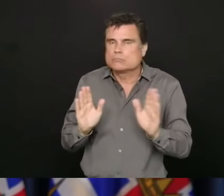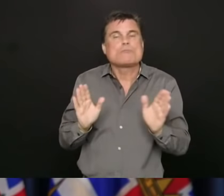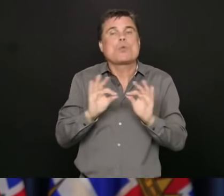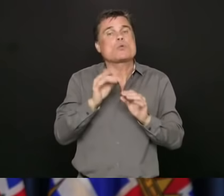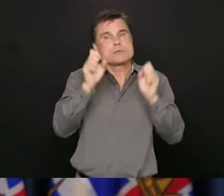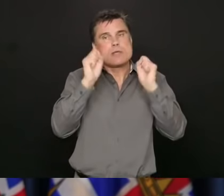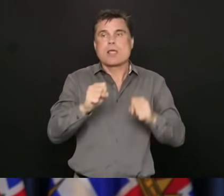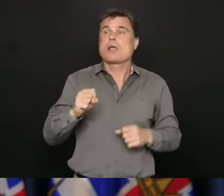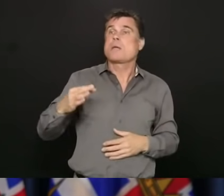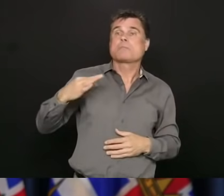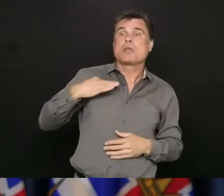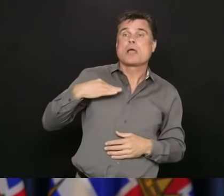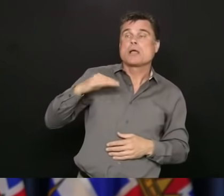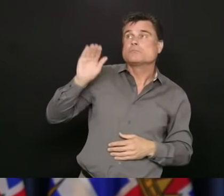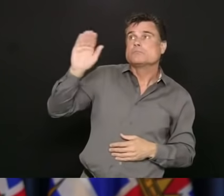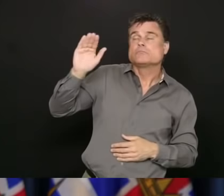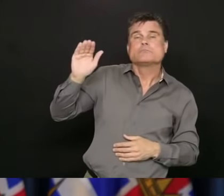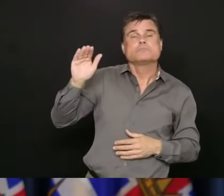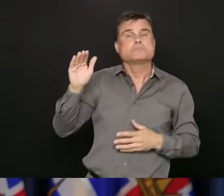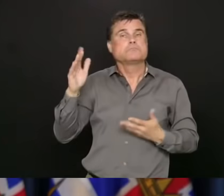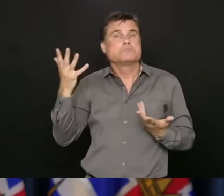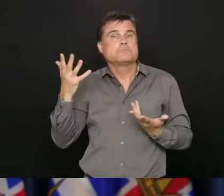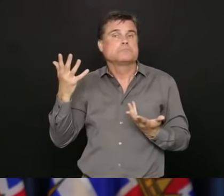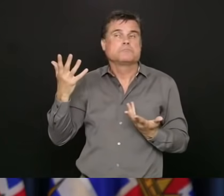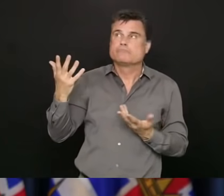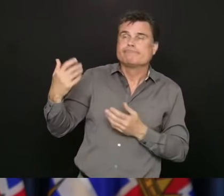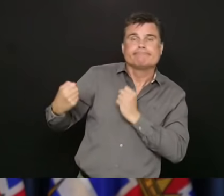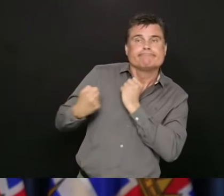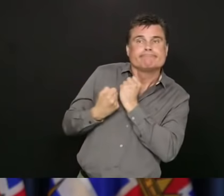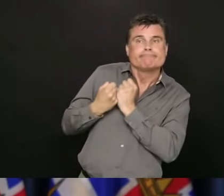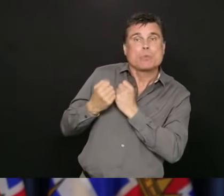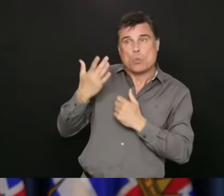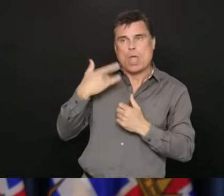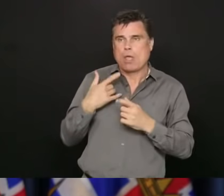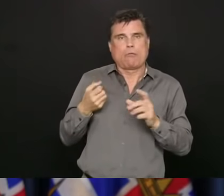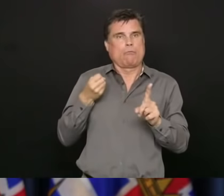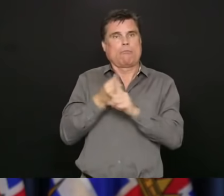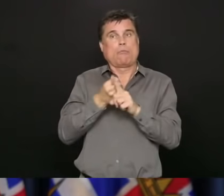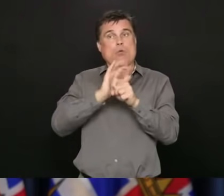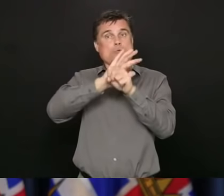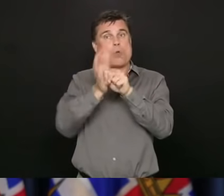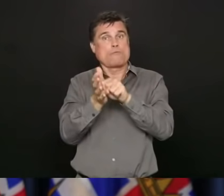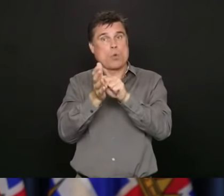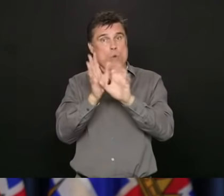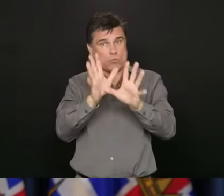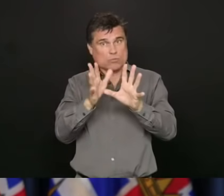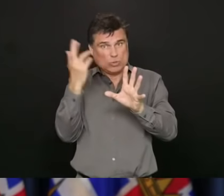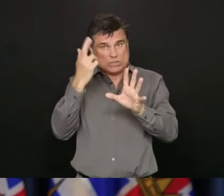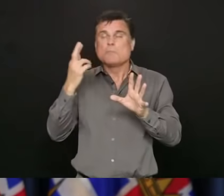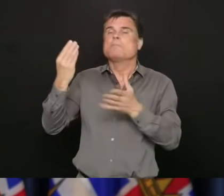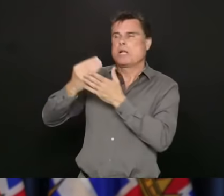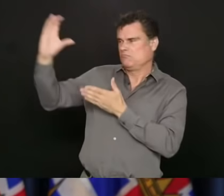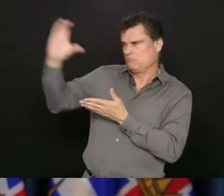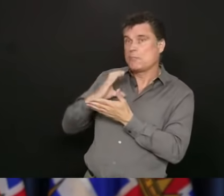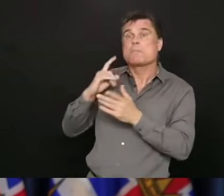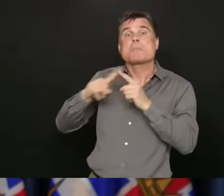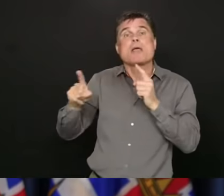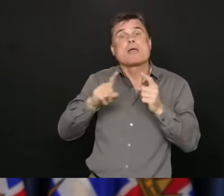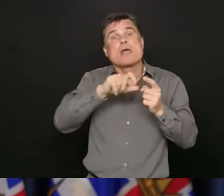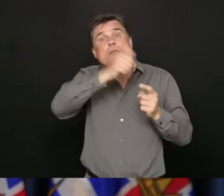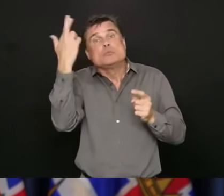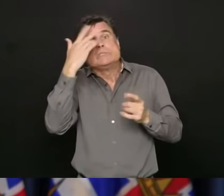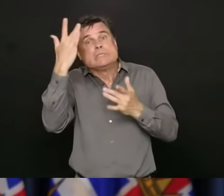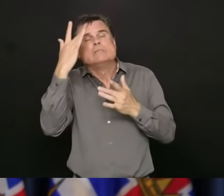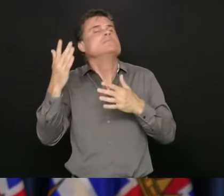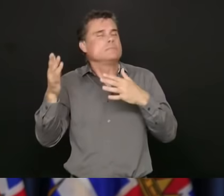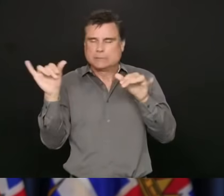COVID to be able to have the good sense to not come to work. And we're working on this. This is a difficult issue. It sort